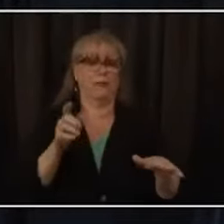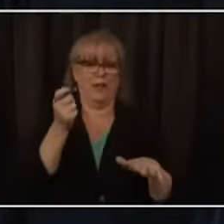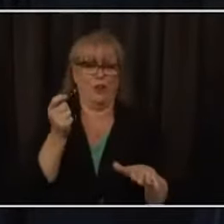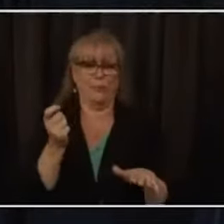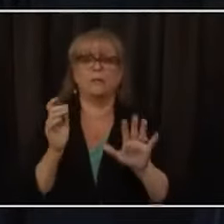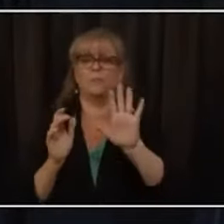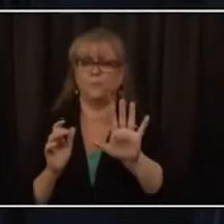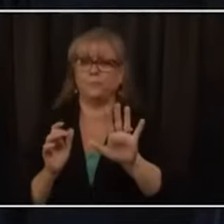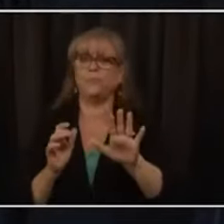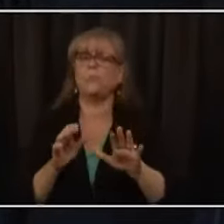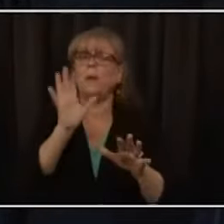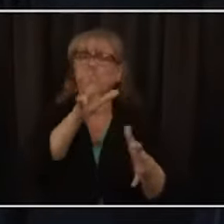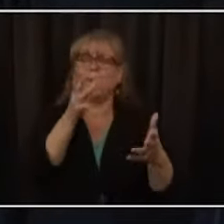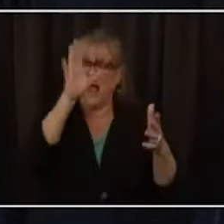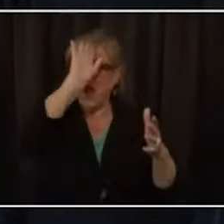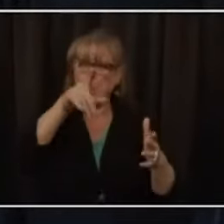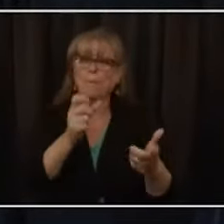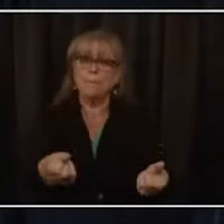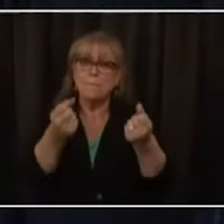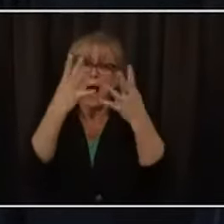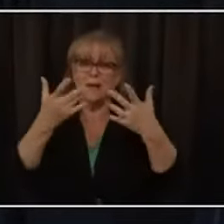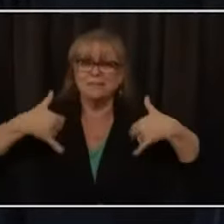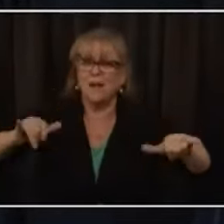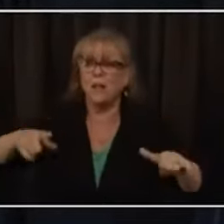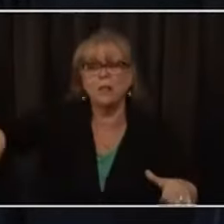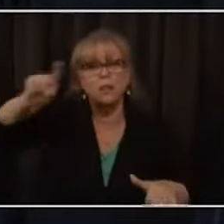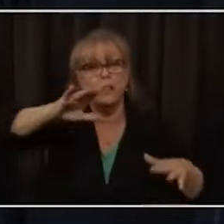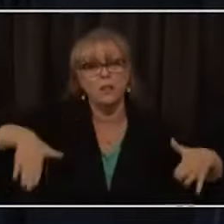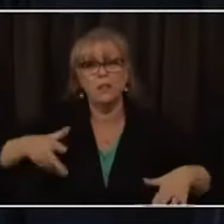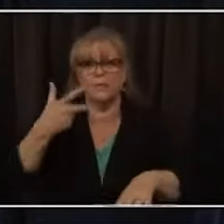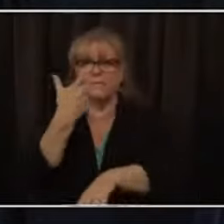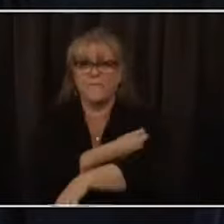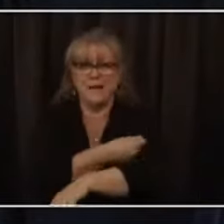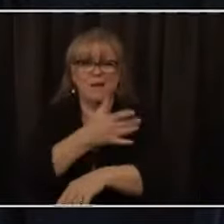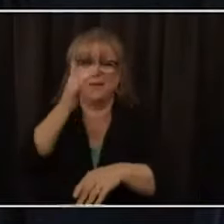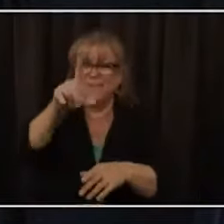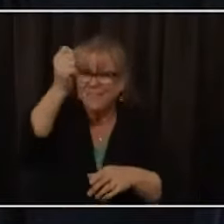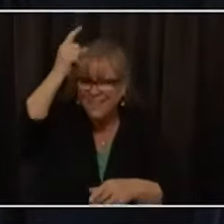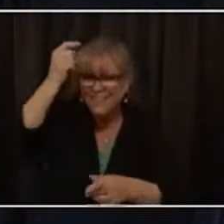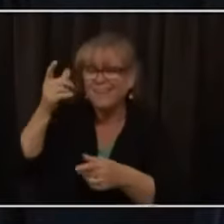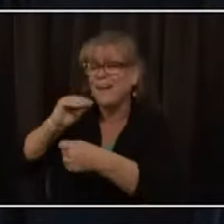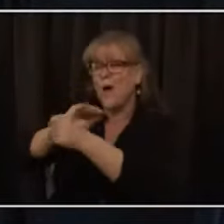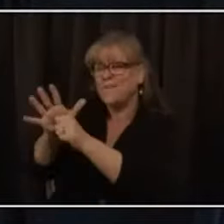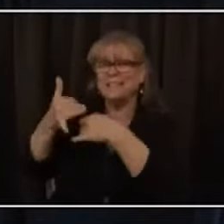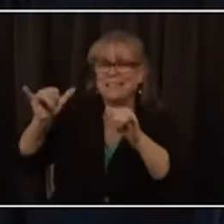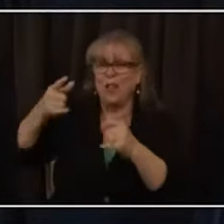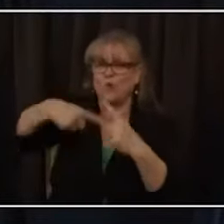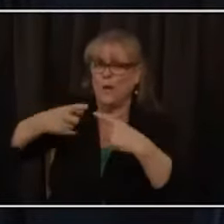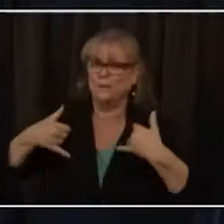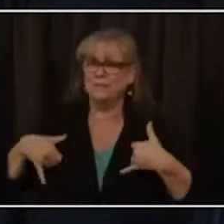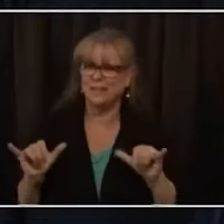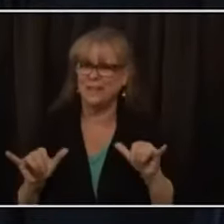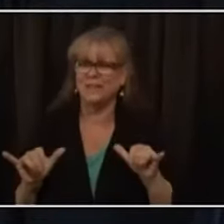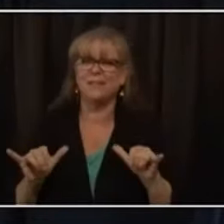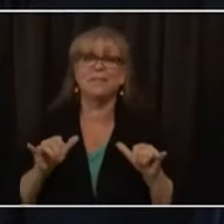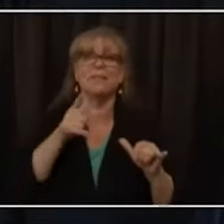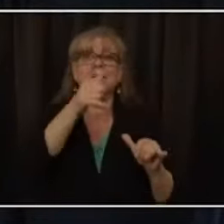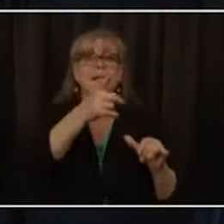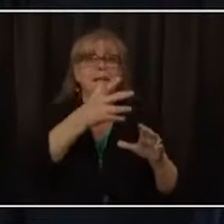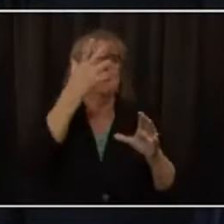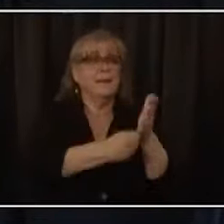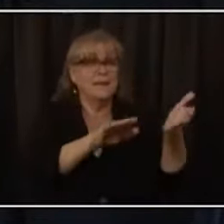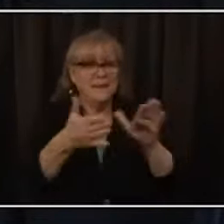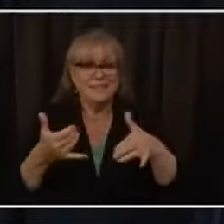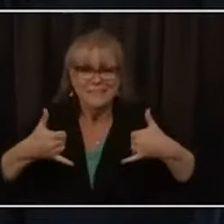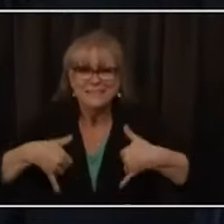immunity, the virus is prevalent. It is deadly. It's important to wear a mask and avoid social gatherings with others. Good